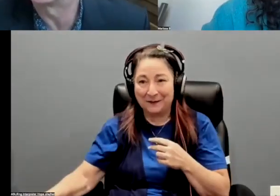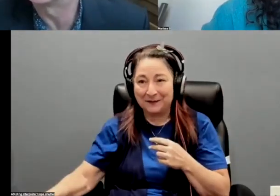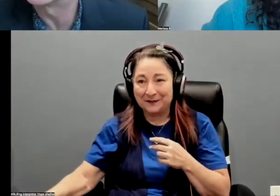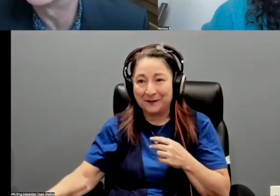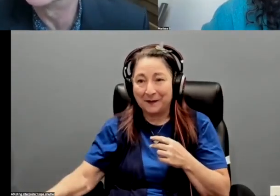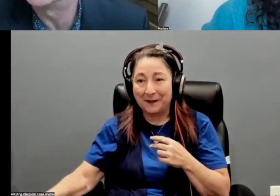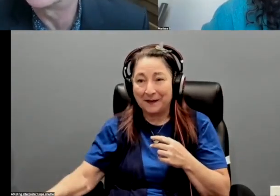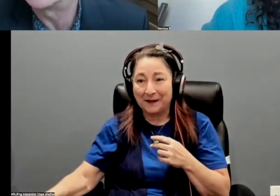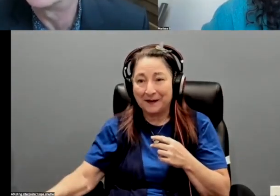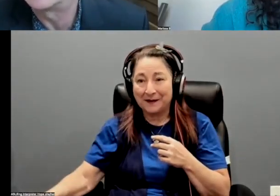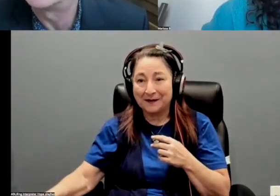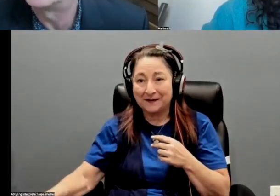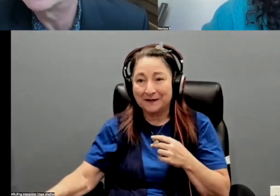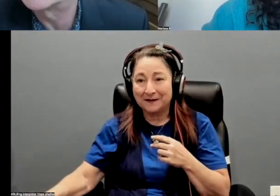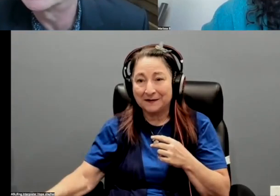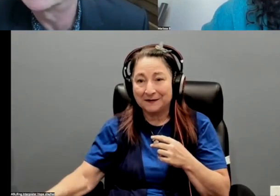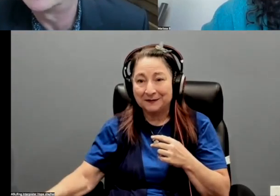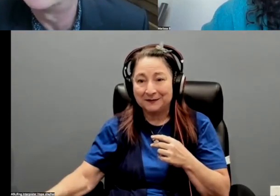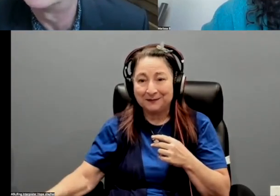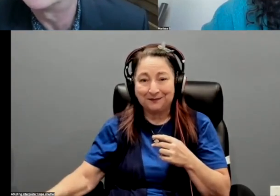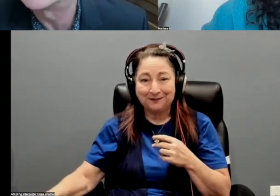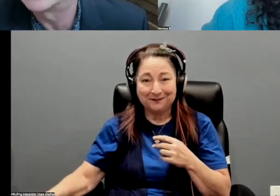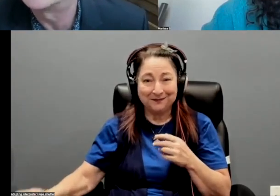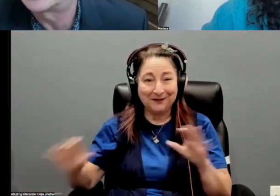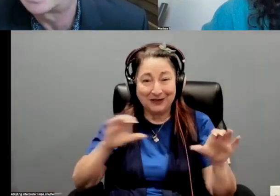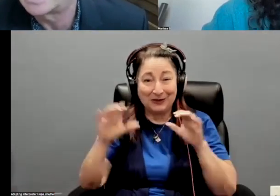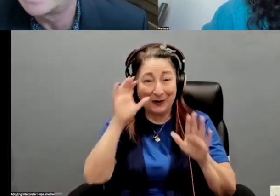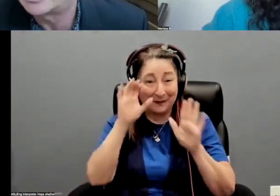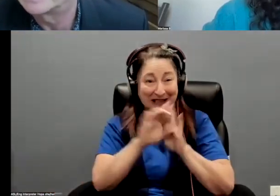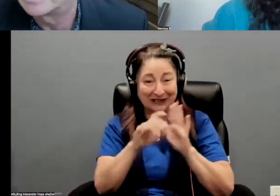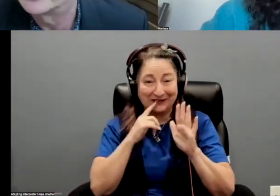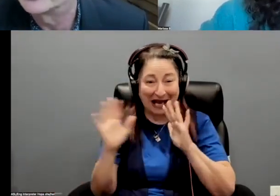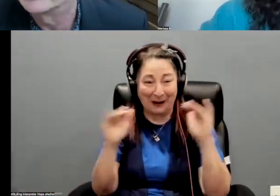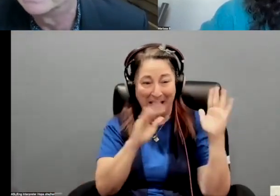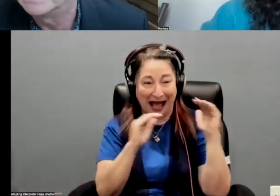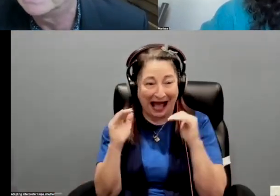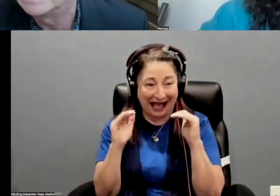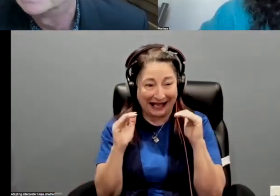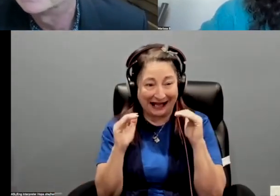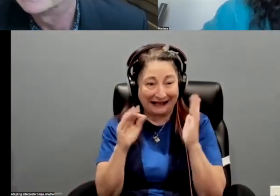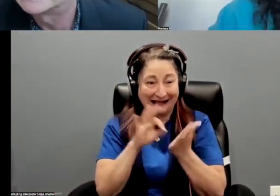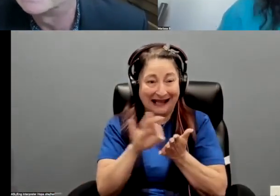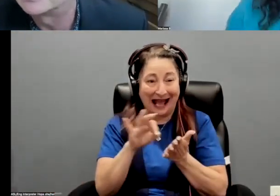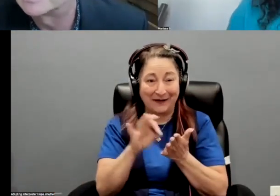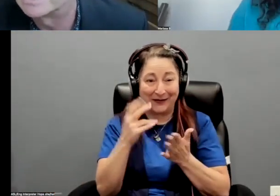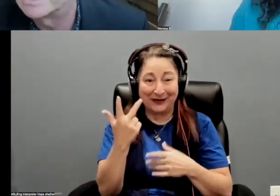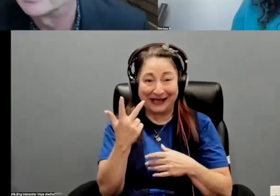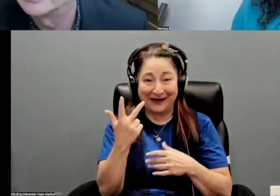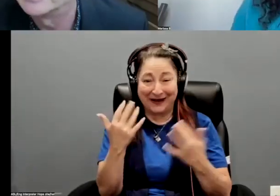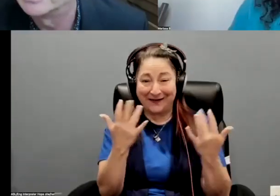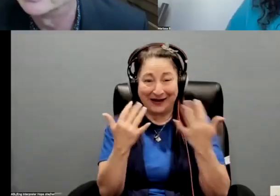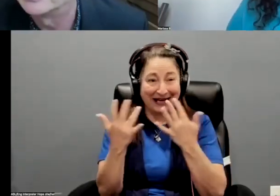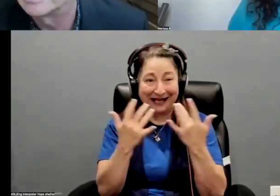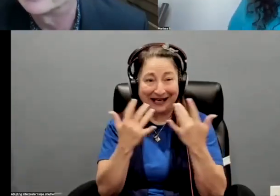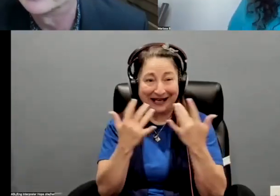now, and we'll just do a picture of saying goodbye on the count of three. Let's see. Okay,